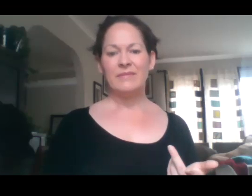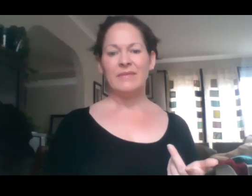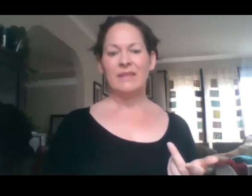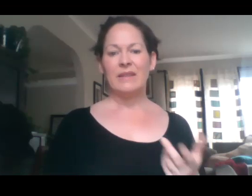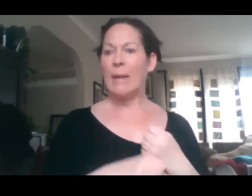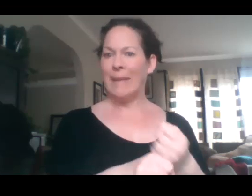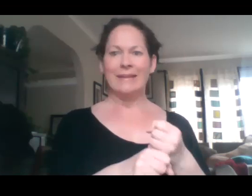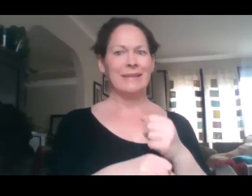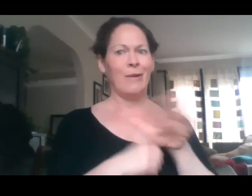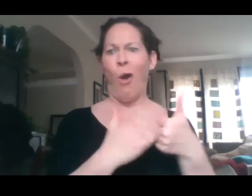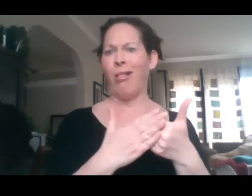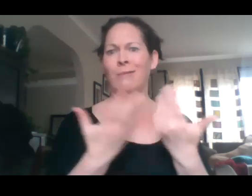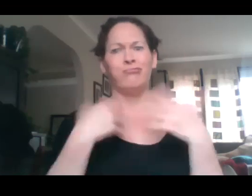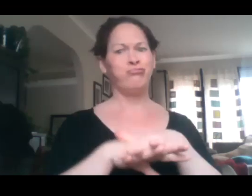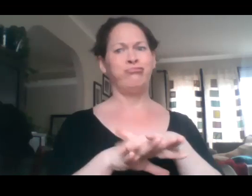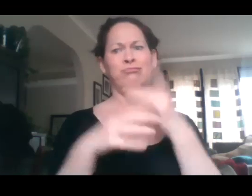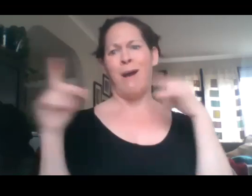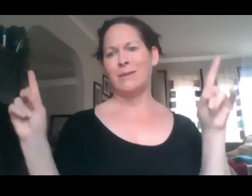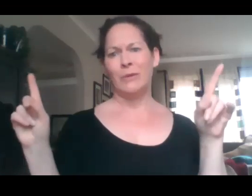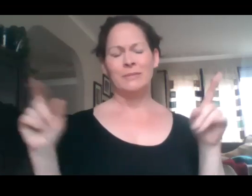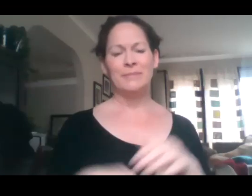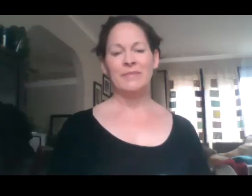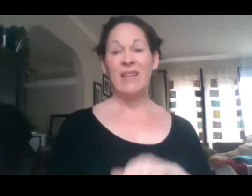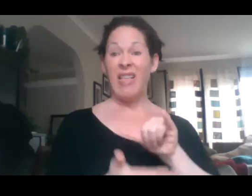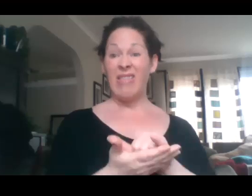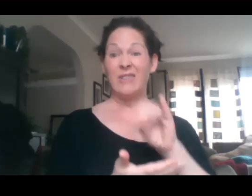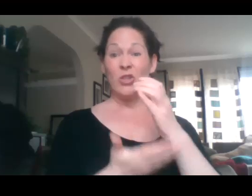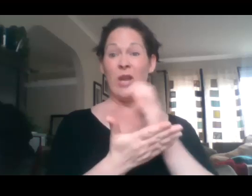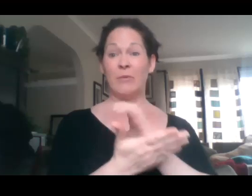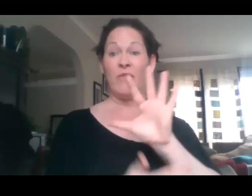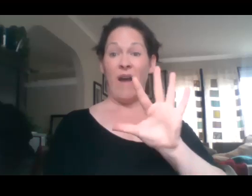possible. And that's really section 2 in chapter 5.